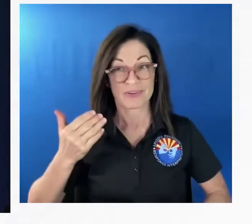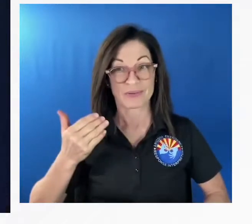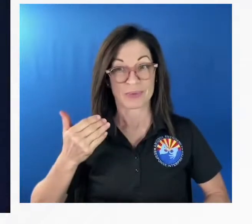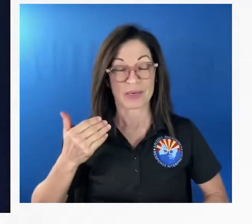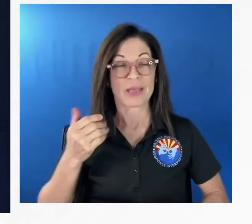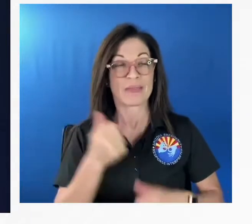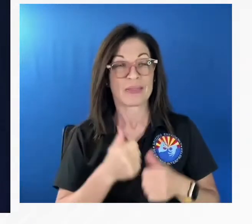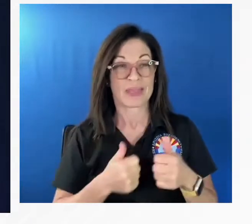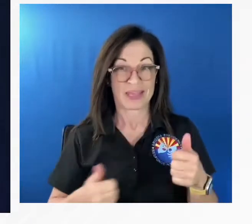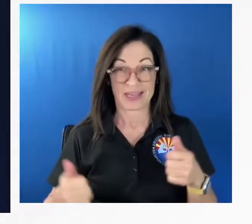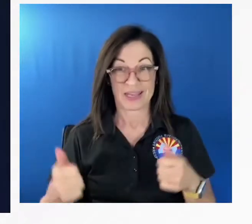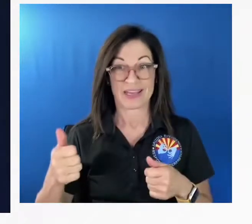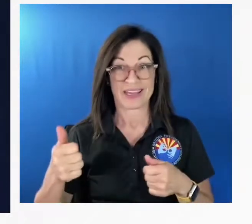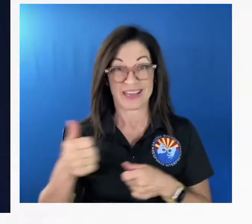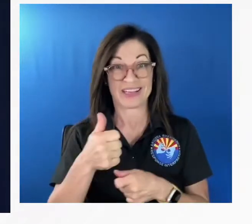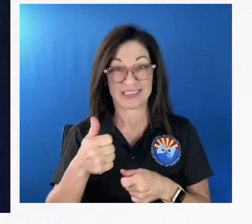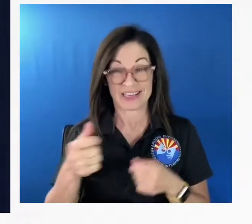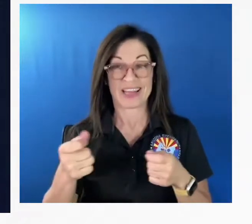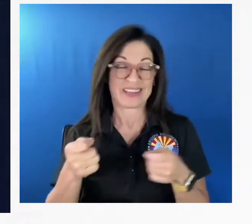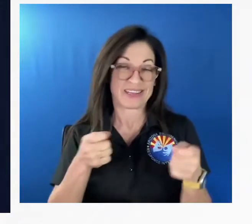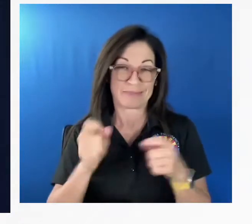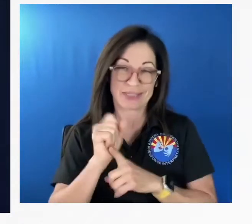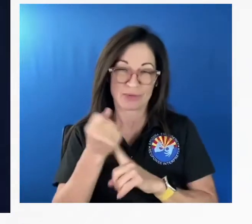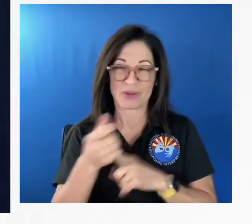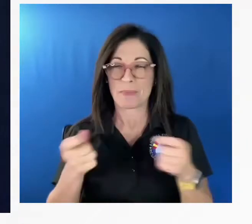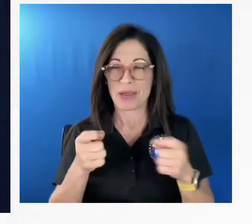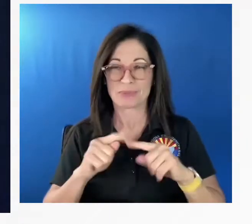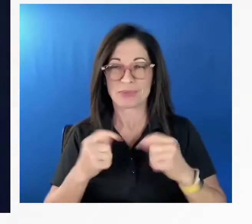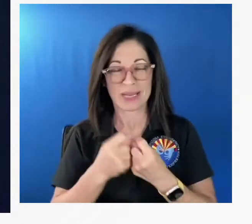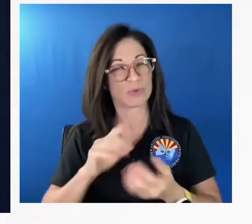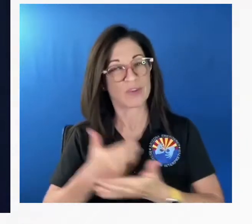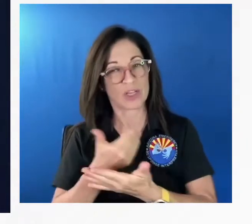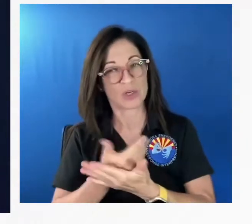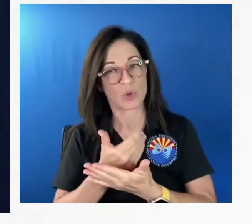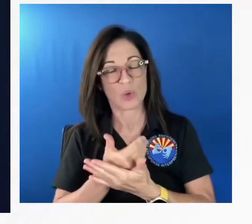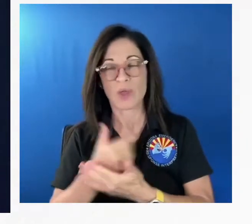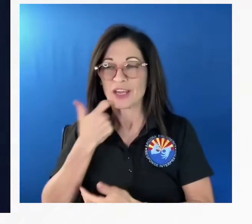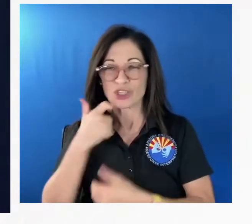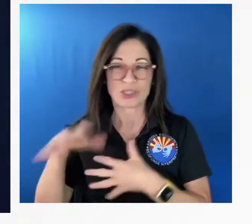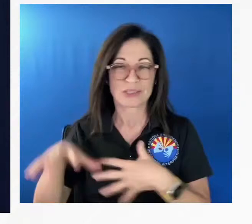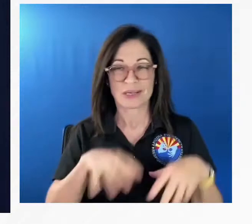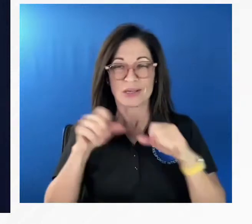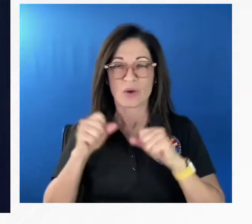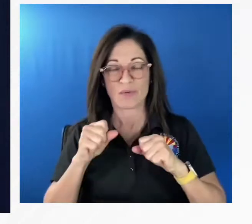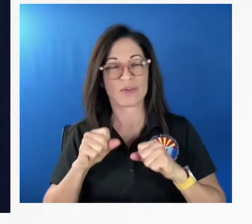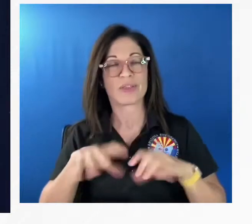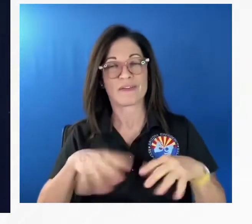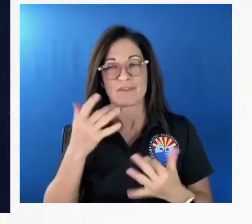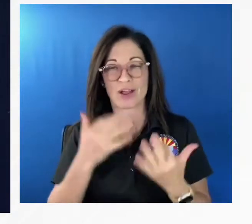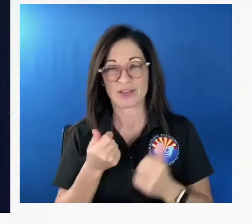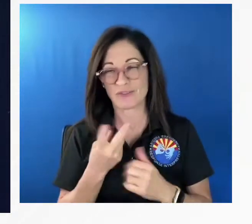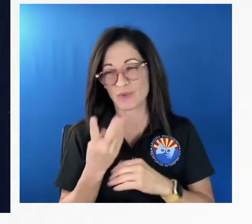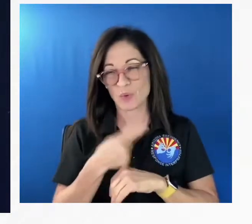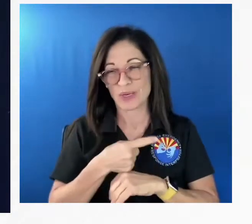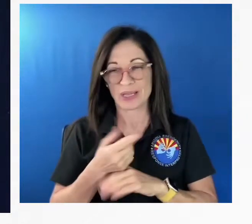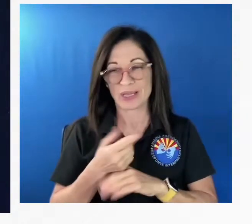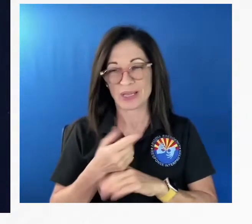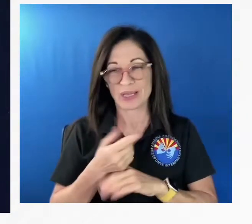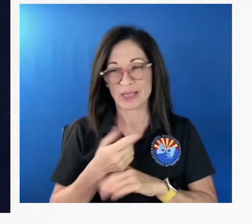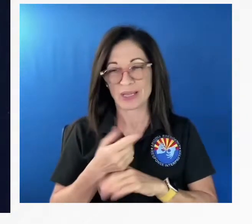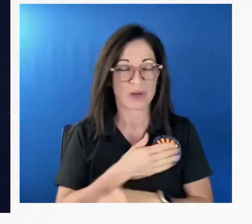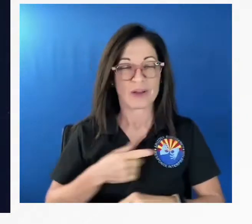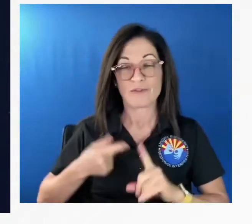team, was pretty new. They had taken over the fire just a couple of days before from California Team